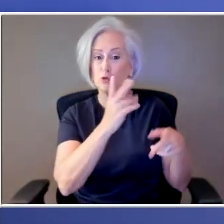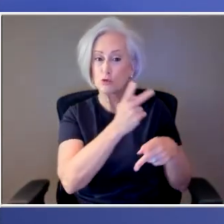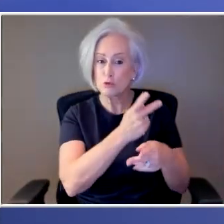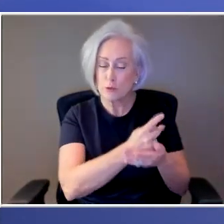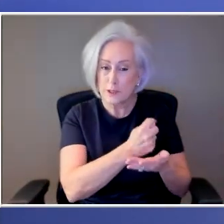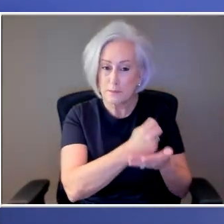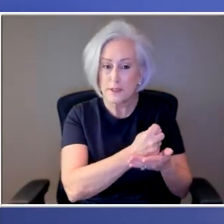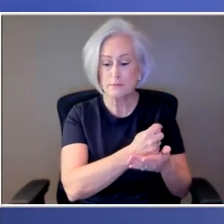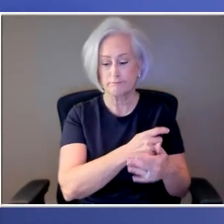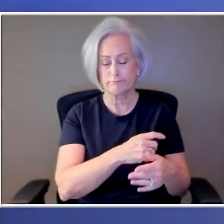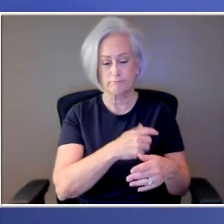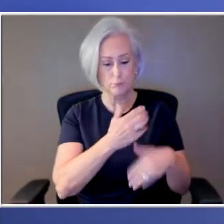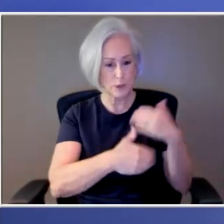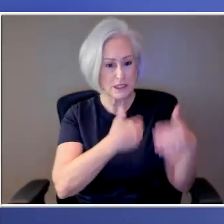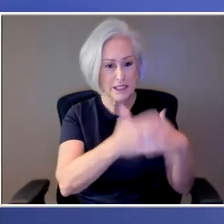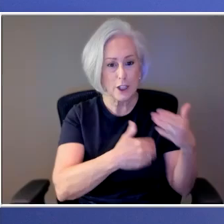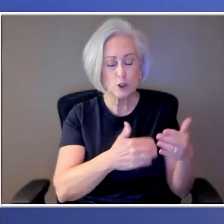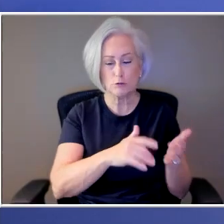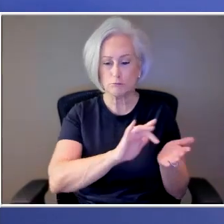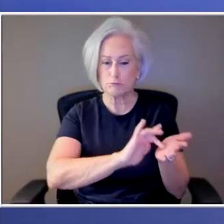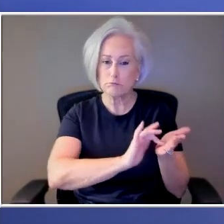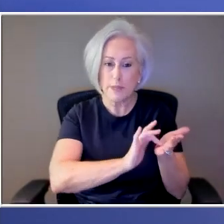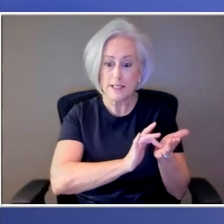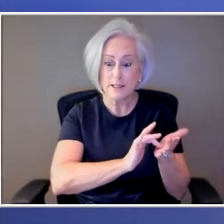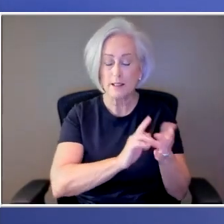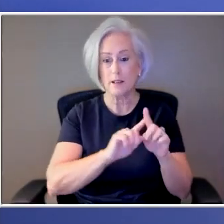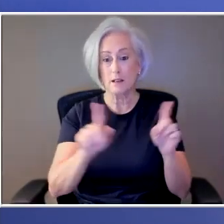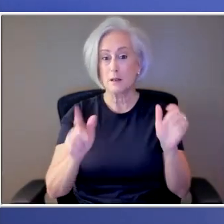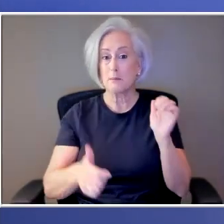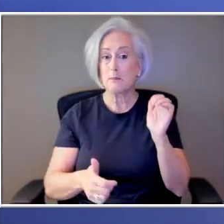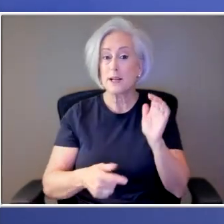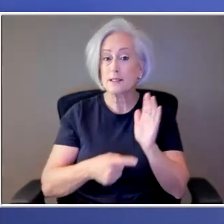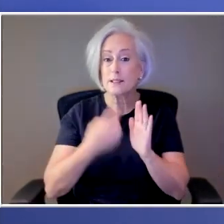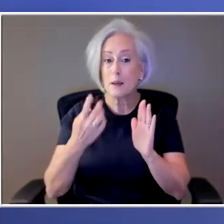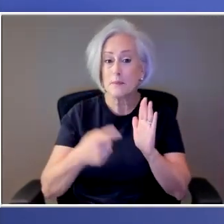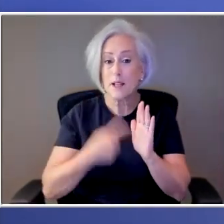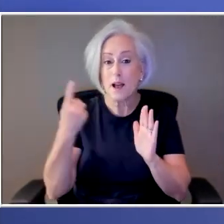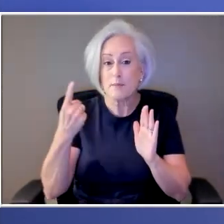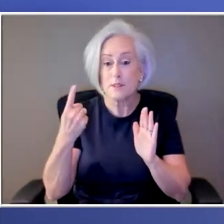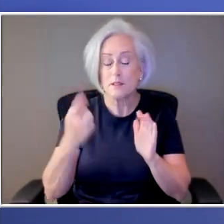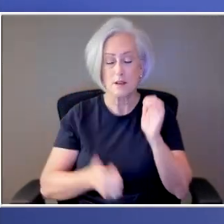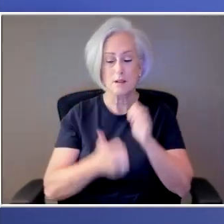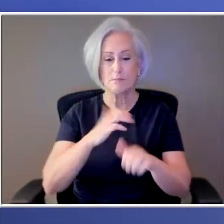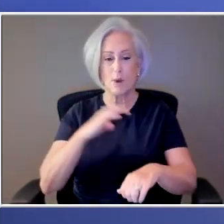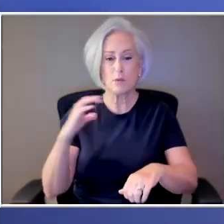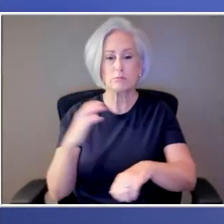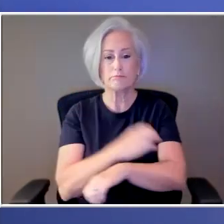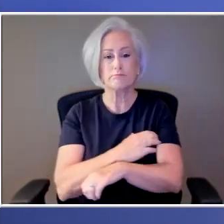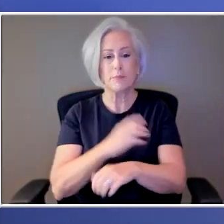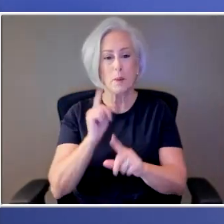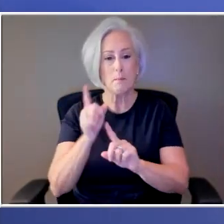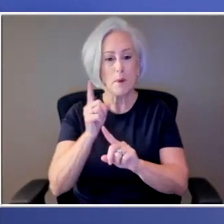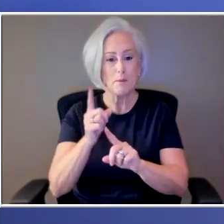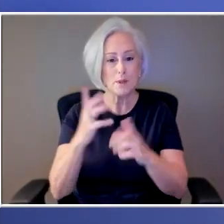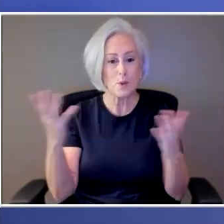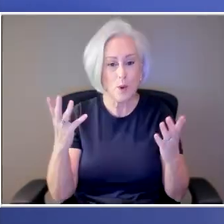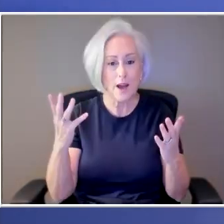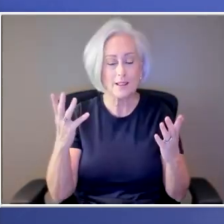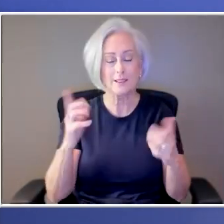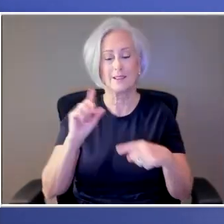procedures. But sometimes the most powerful moments in the hospital aren't about medicine at all. They're about human